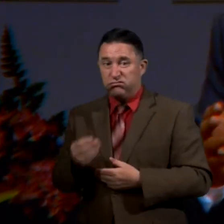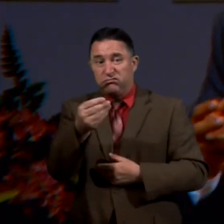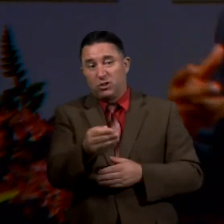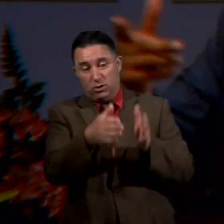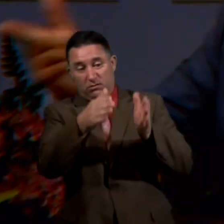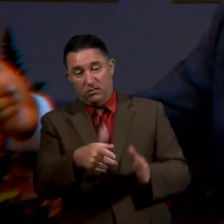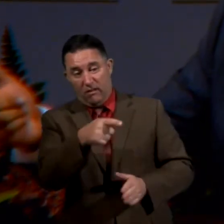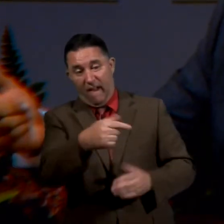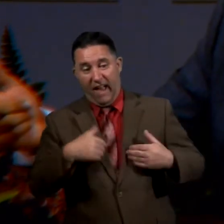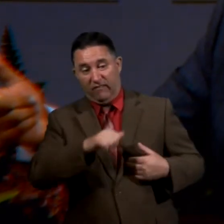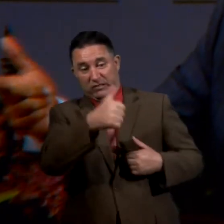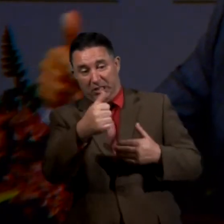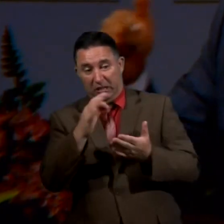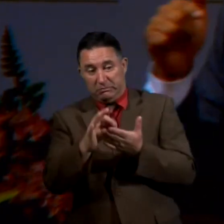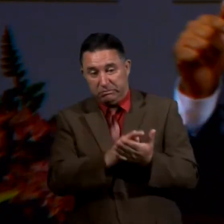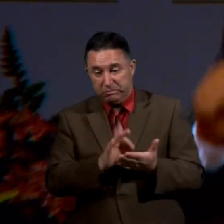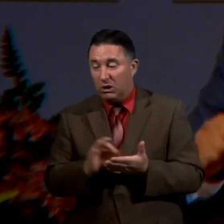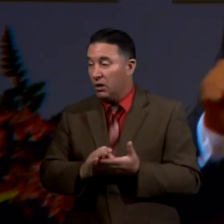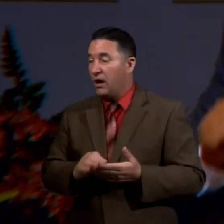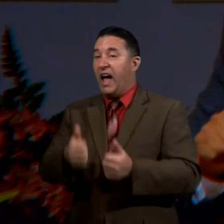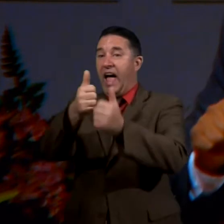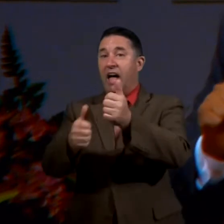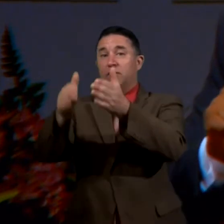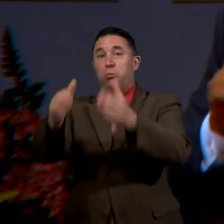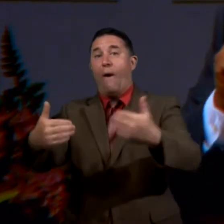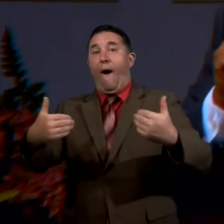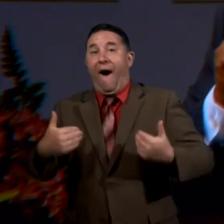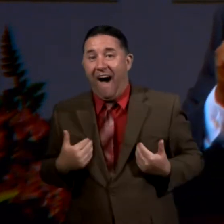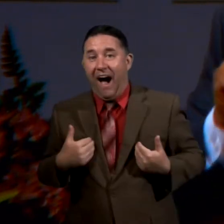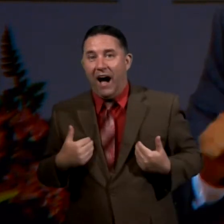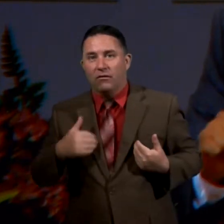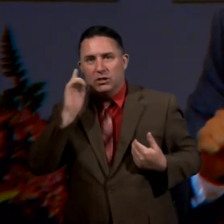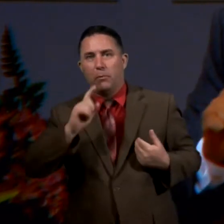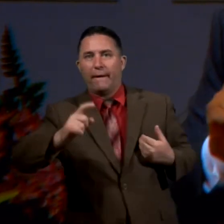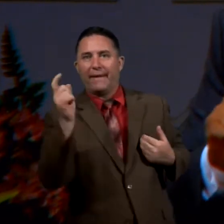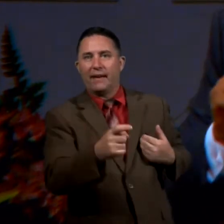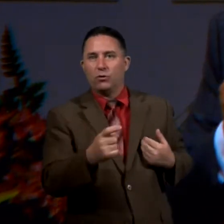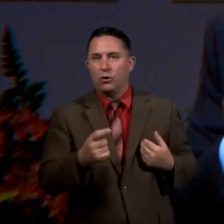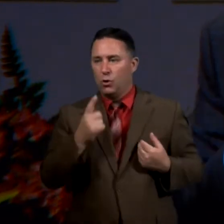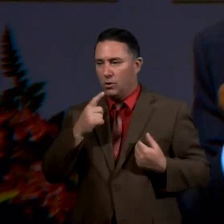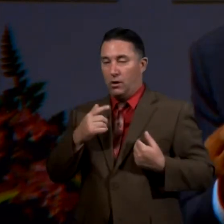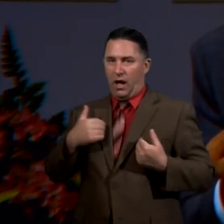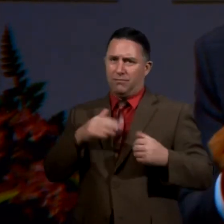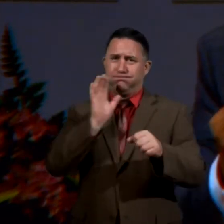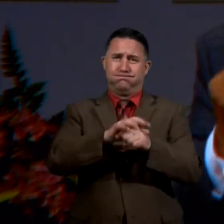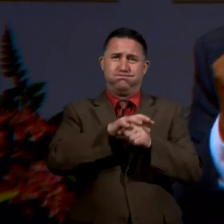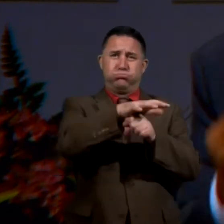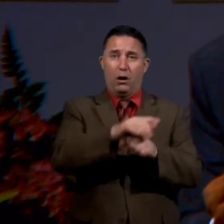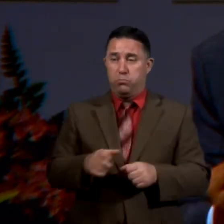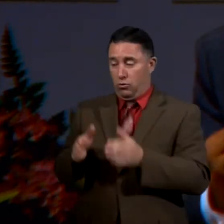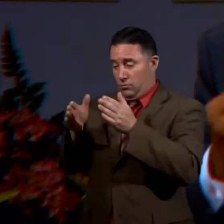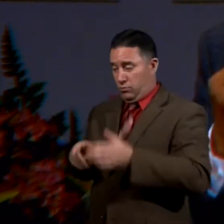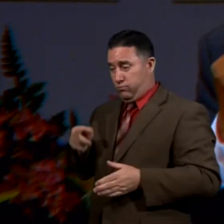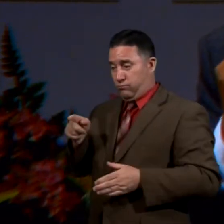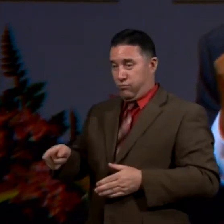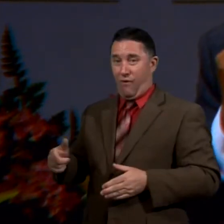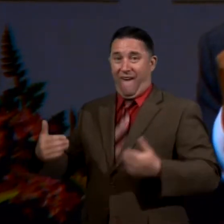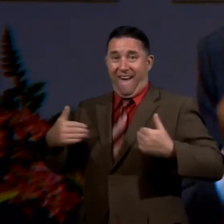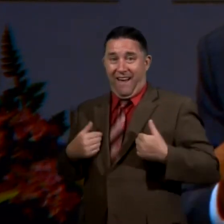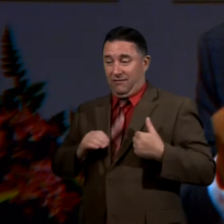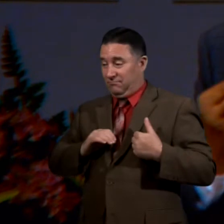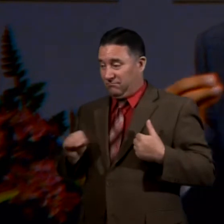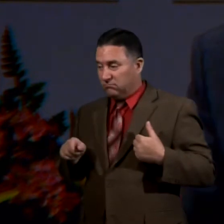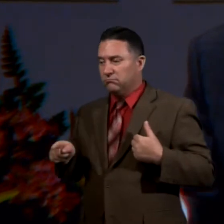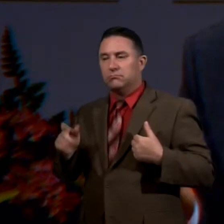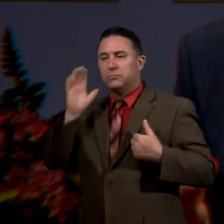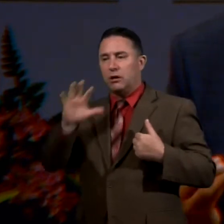him which hath 10 talents. For unto every one that hath shall be given, and he shall have abundance. But from him that hath